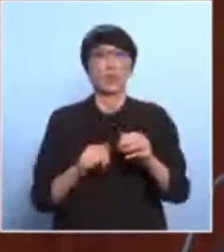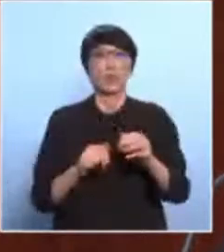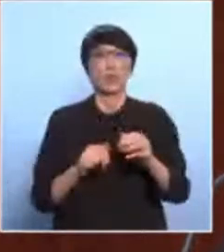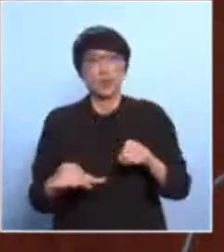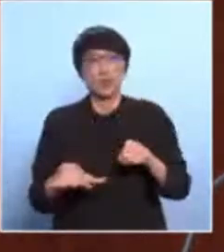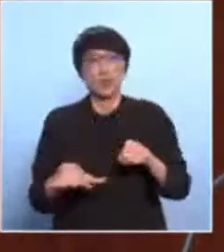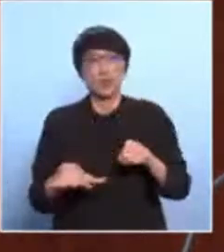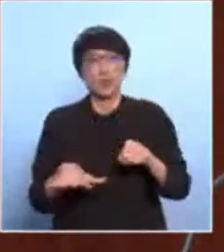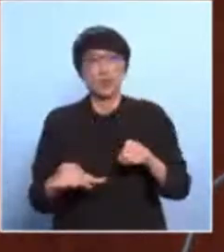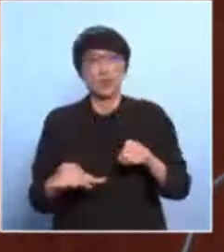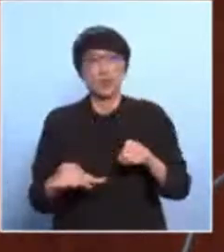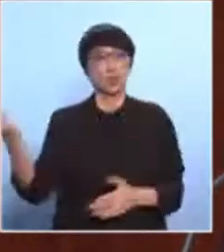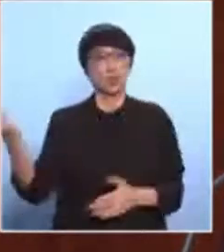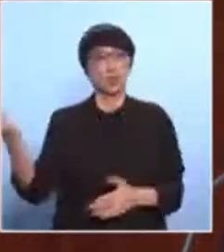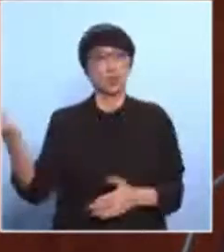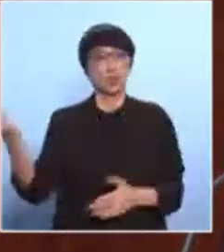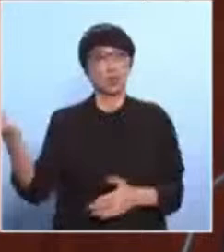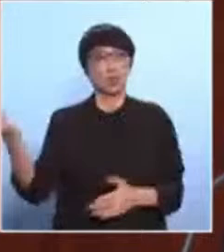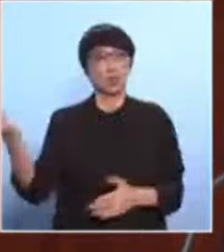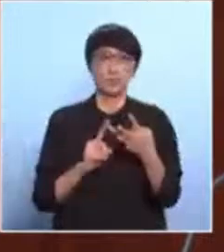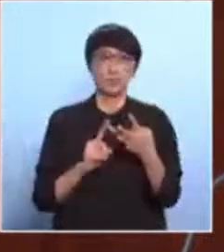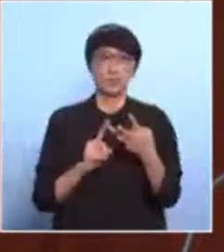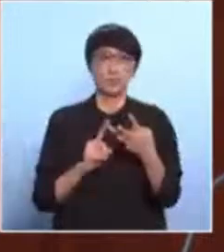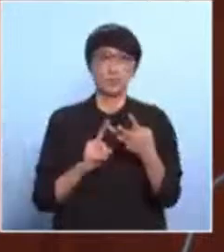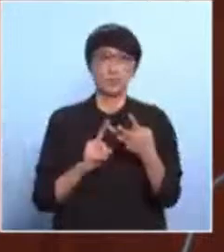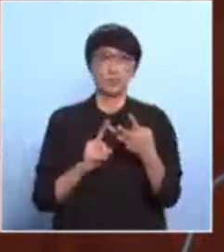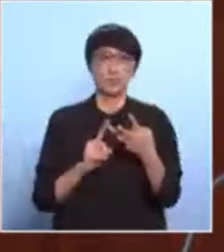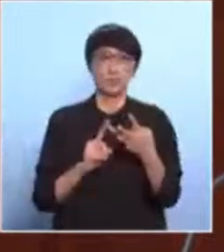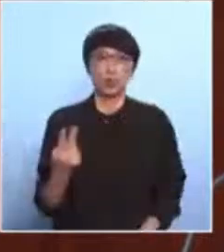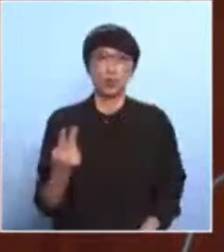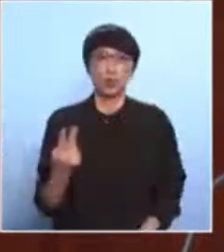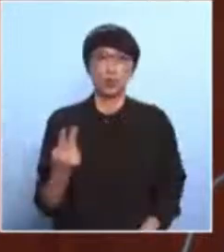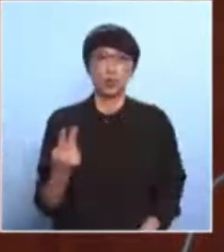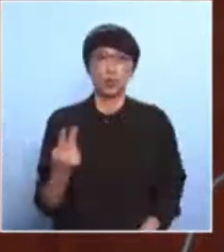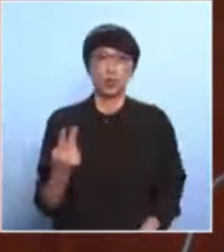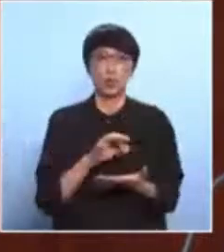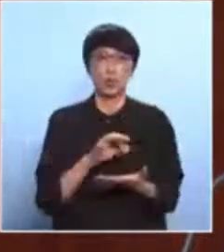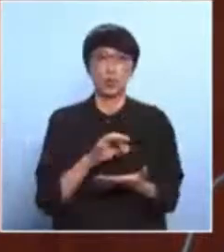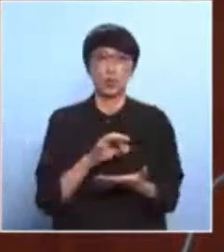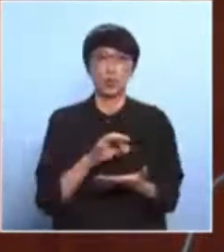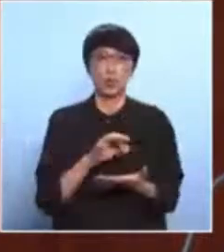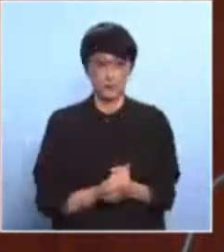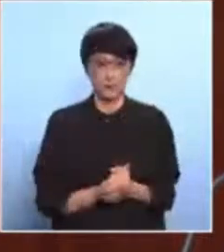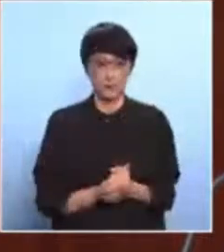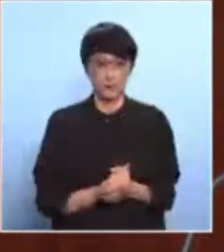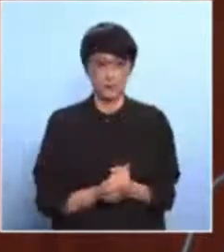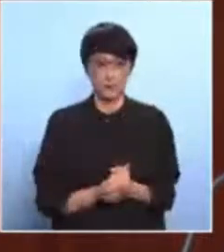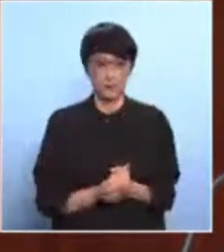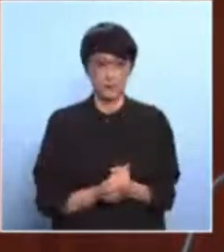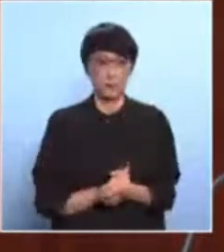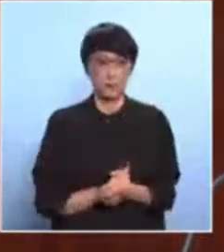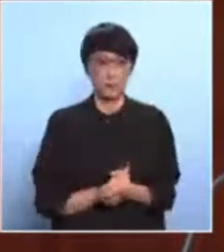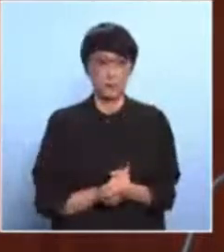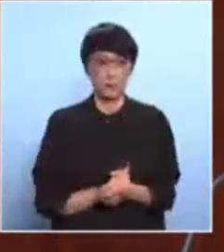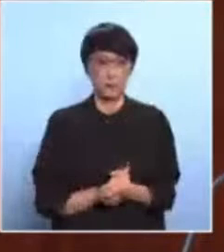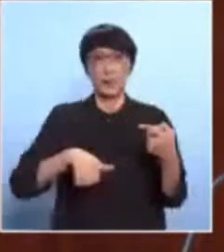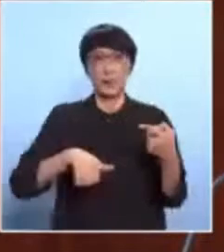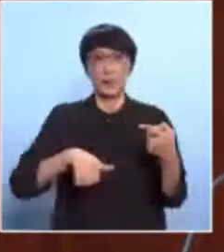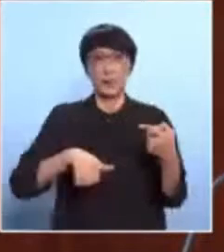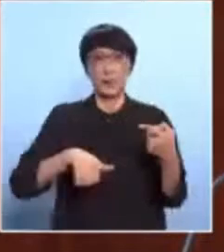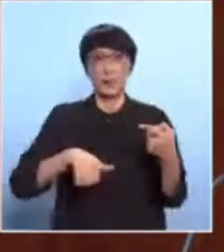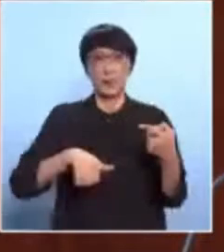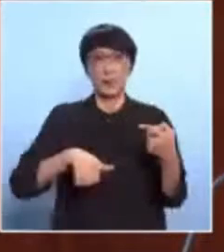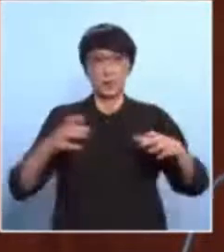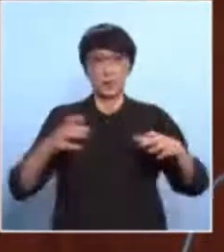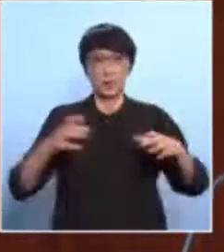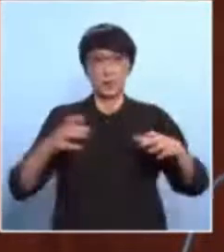3. Optimize the use of greenbelt areas. More than half of the approximately 16,000 hectare